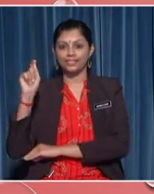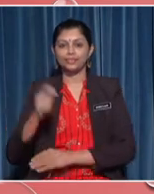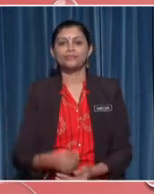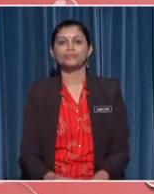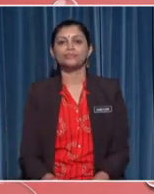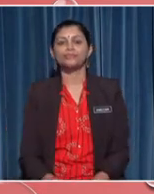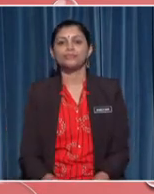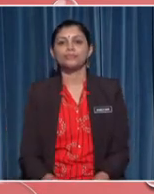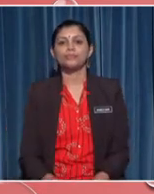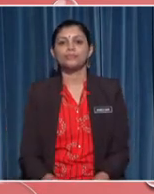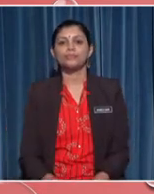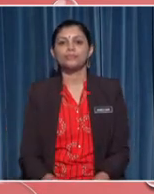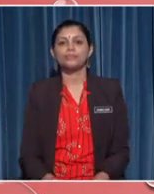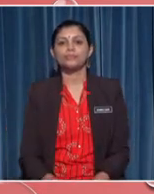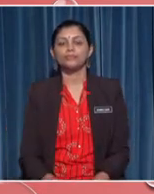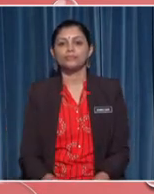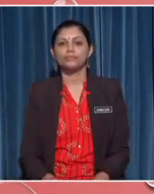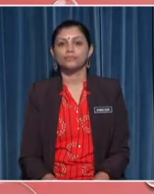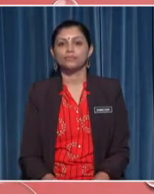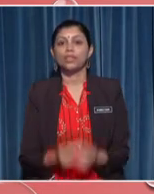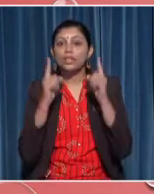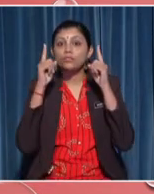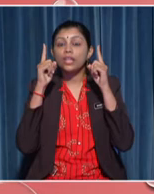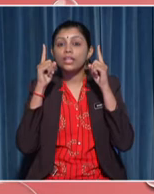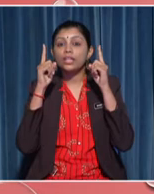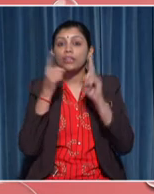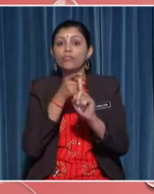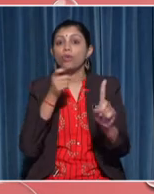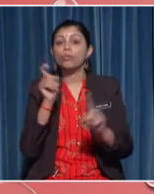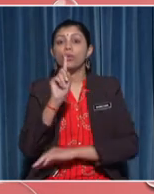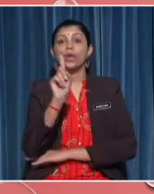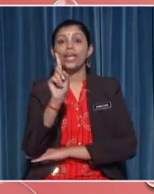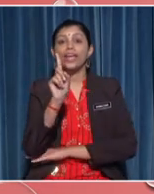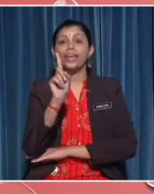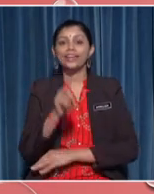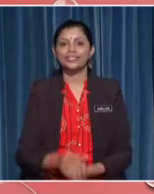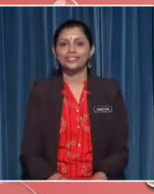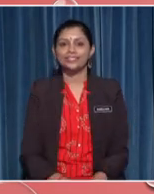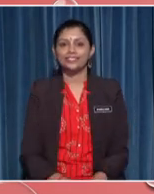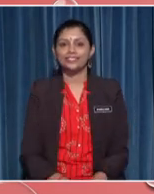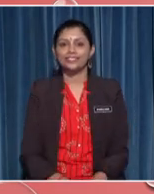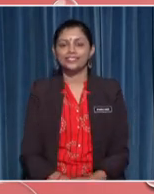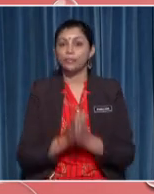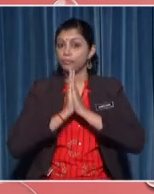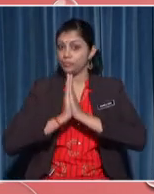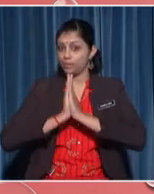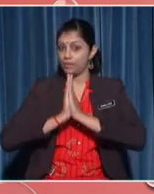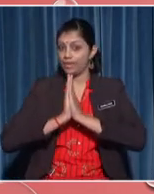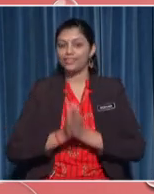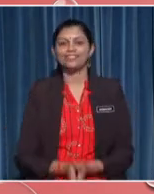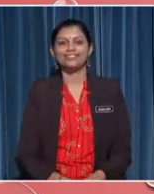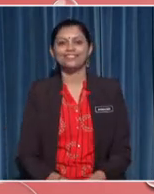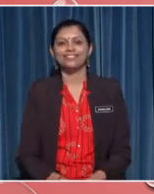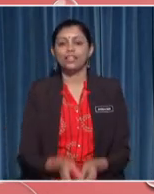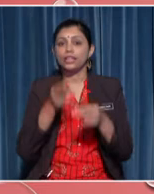What about this currency? Yes, it's come from Myanmar and